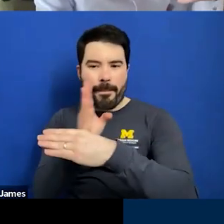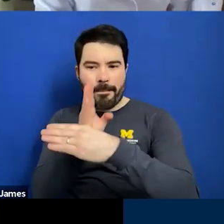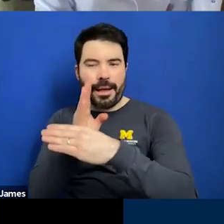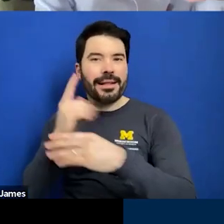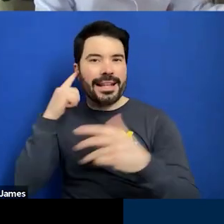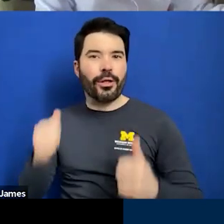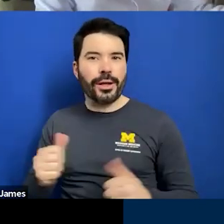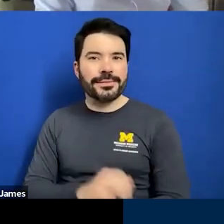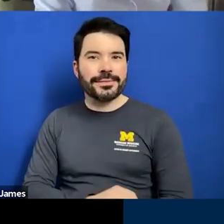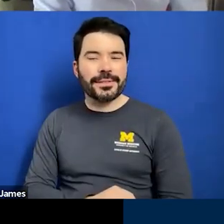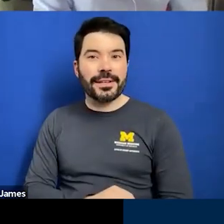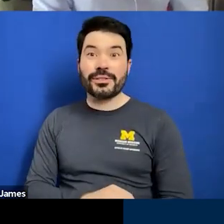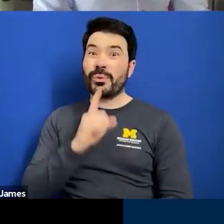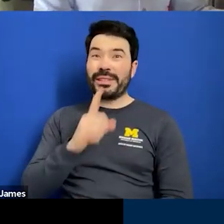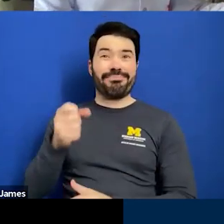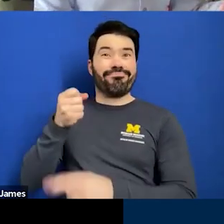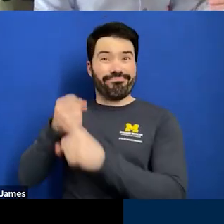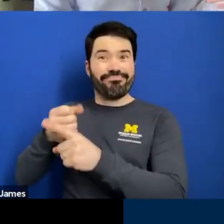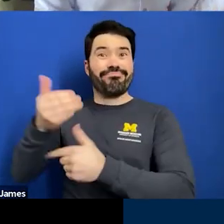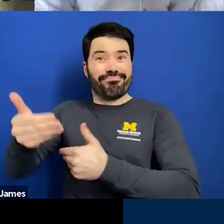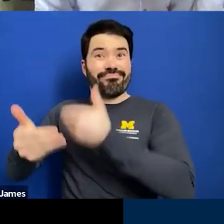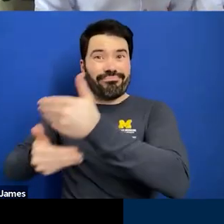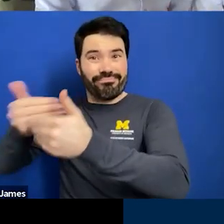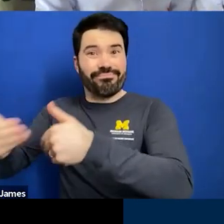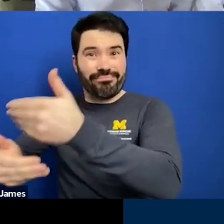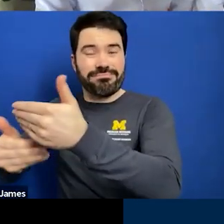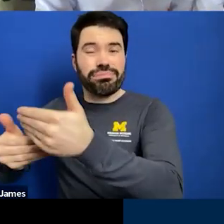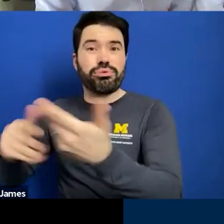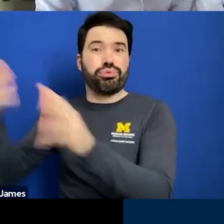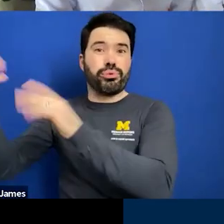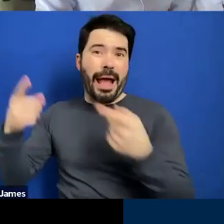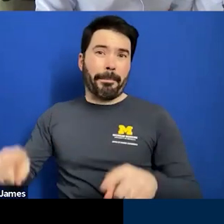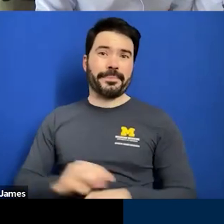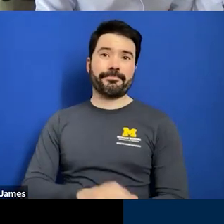has a cascading effect. About